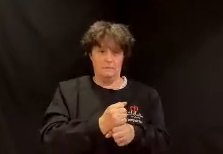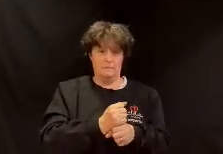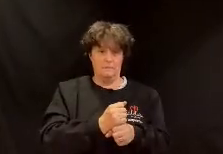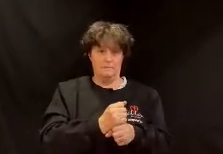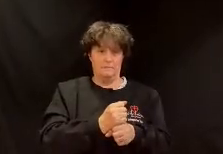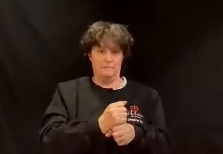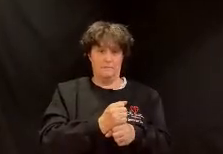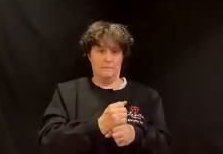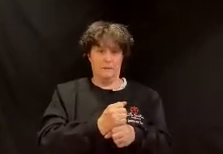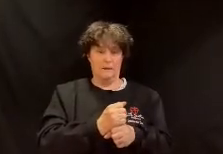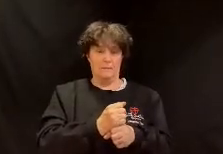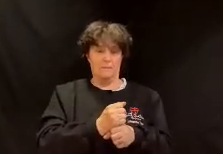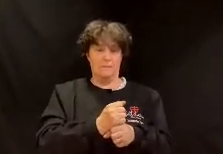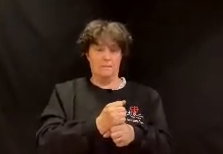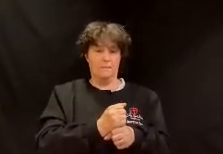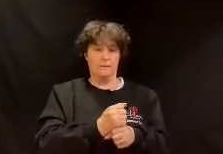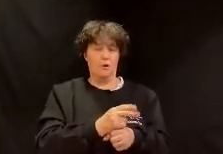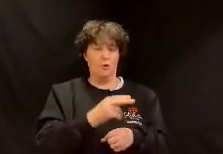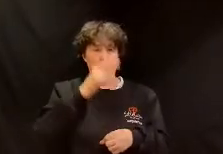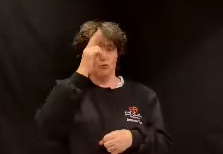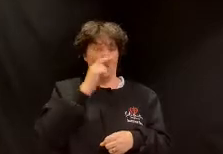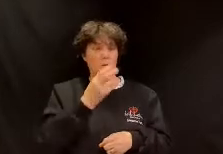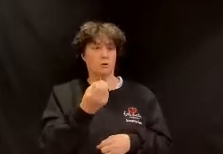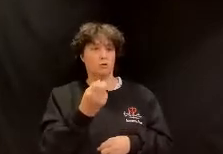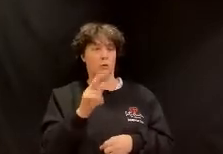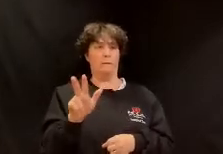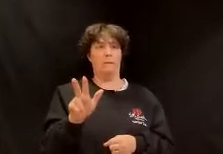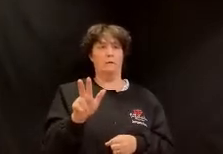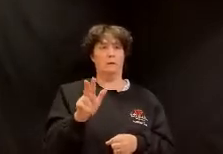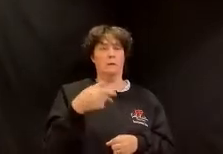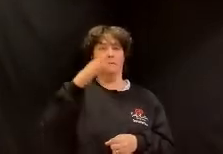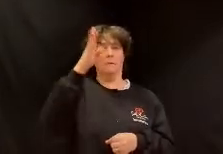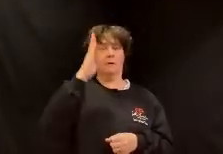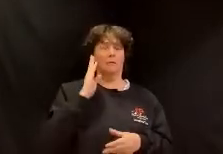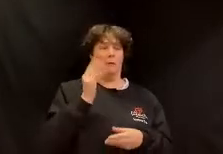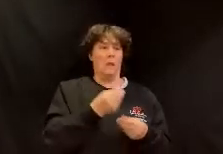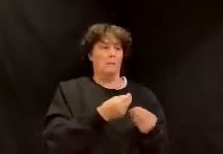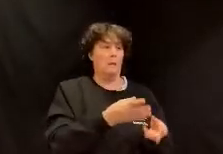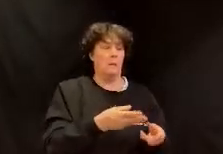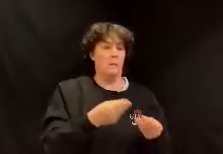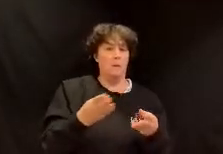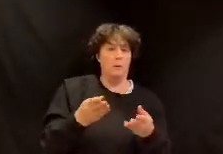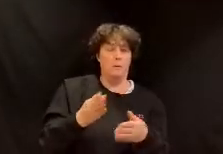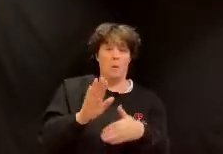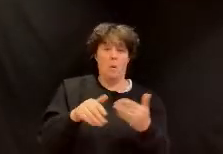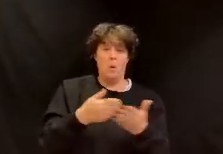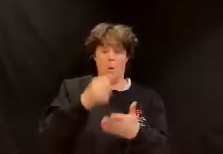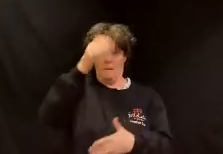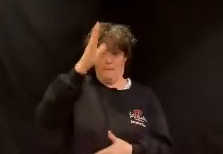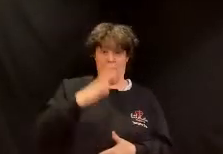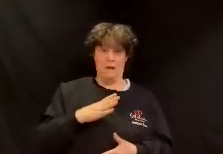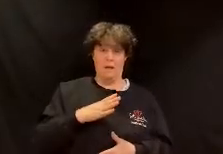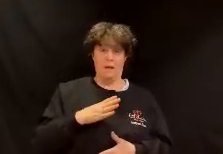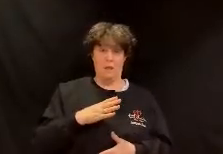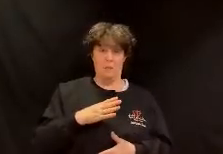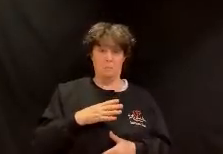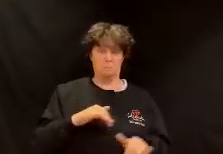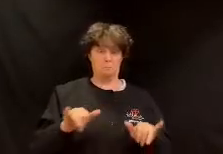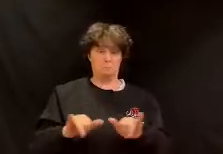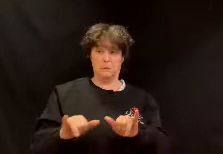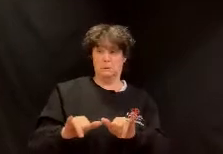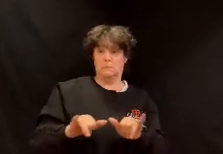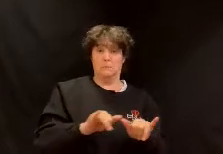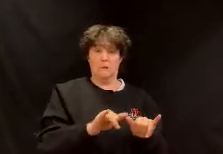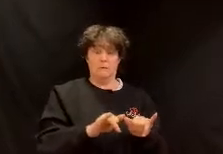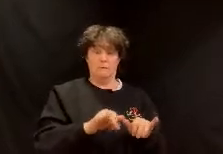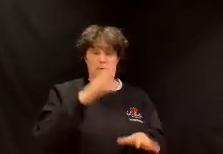I could sit here and talk to you. Romans 12:3. It says God has dealt to every man the measure of faith. He's dealt to every person